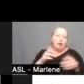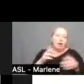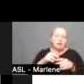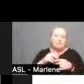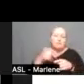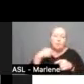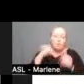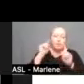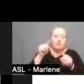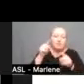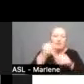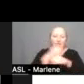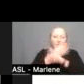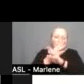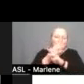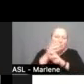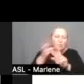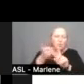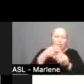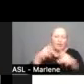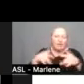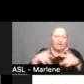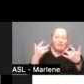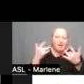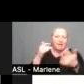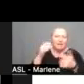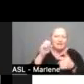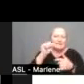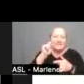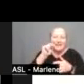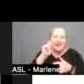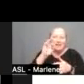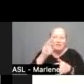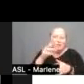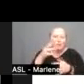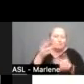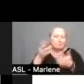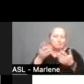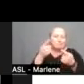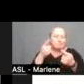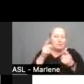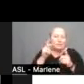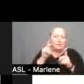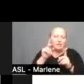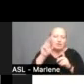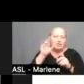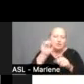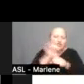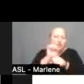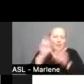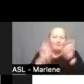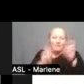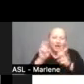some virtual recruiting events such as at stanford we're planning to attend the virtual job fair through the county office